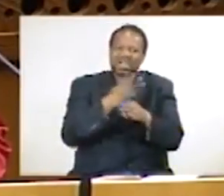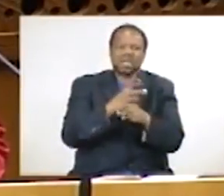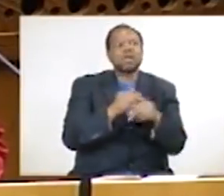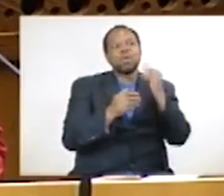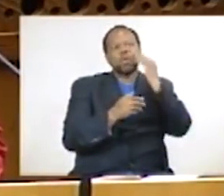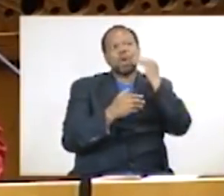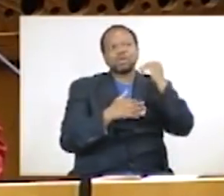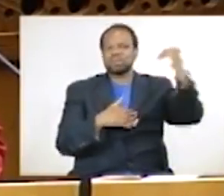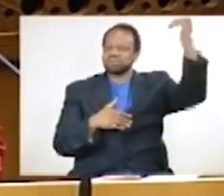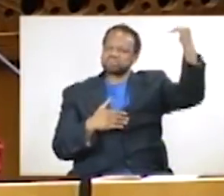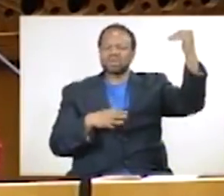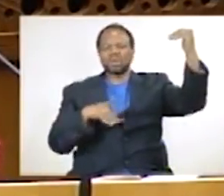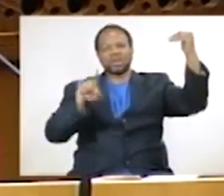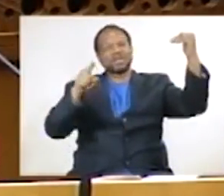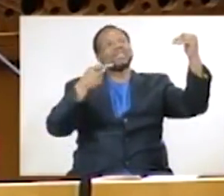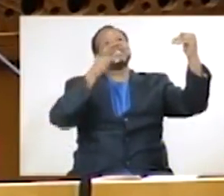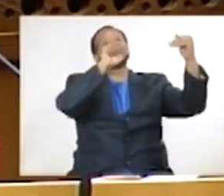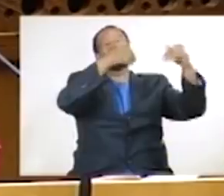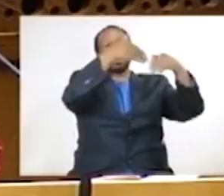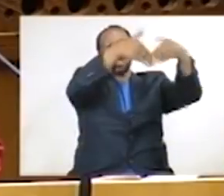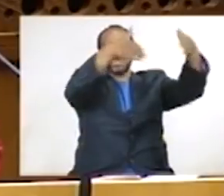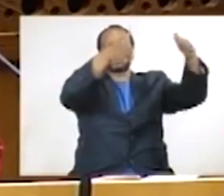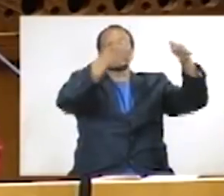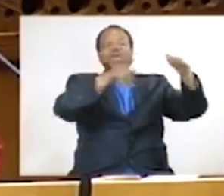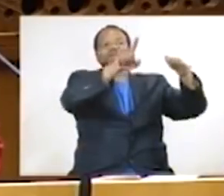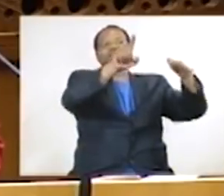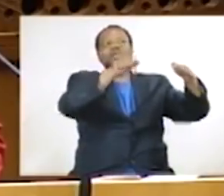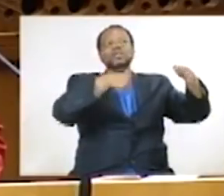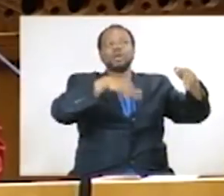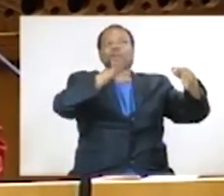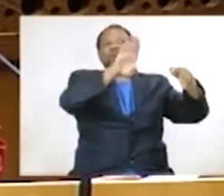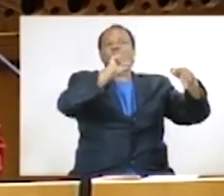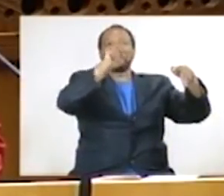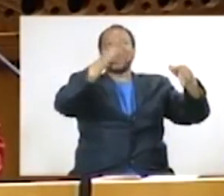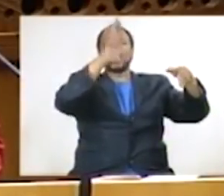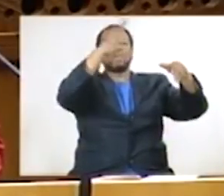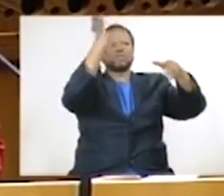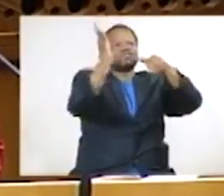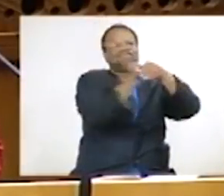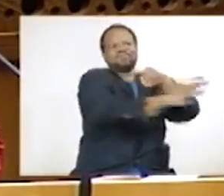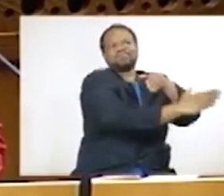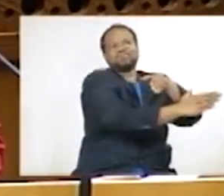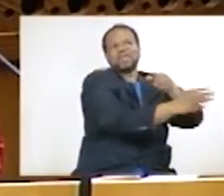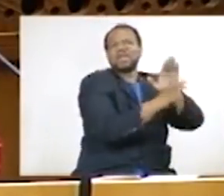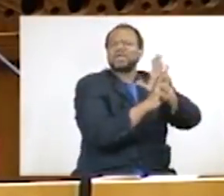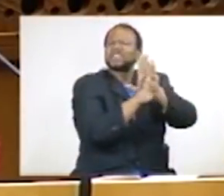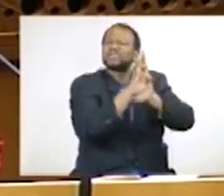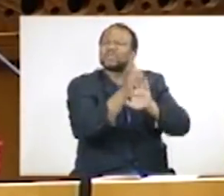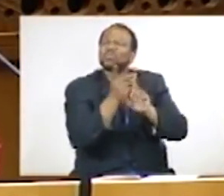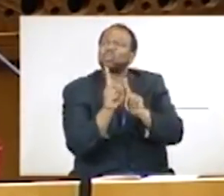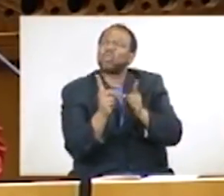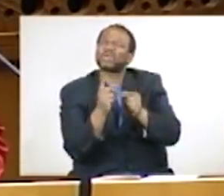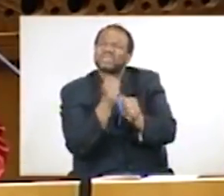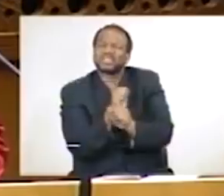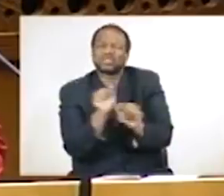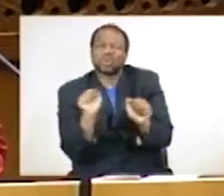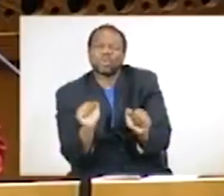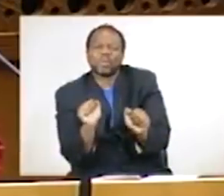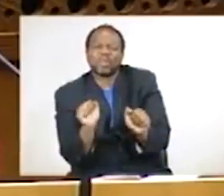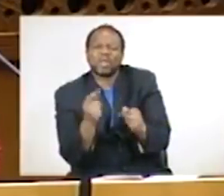people like this who made white South Africans think that they are superior, and we continue celebrating them. We are